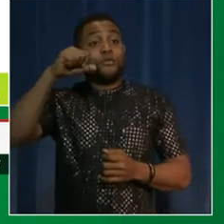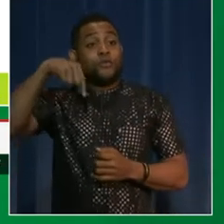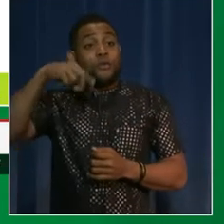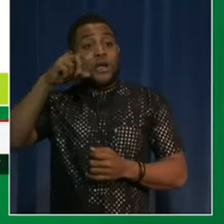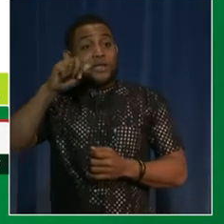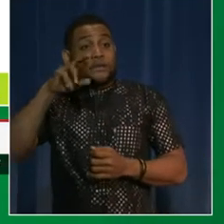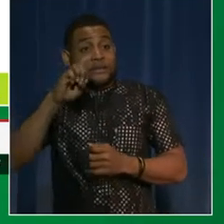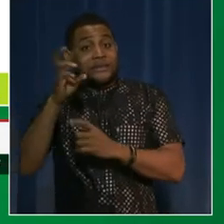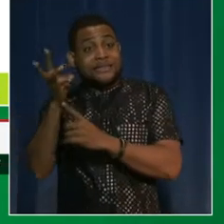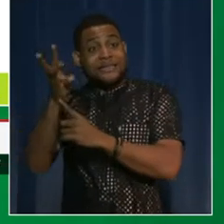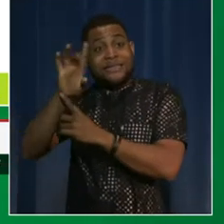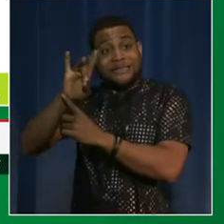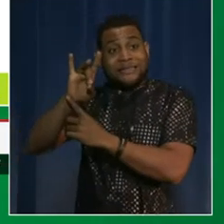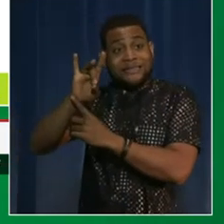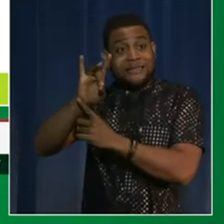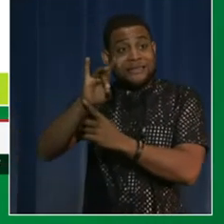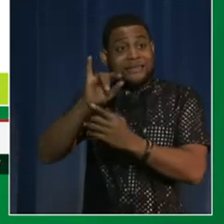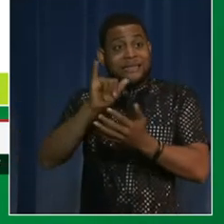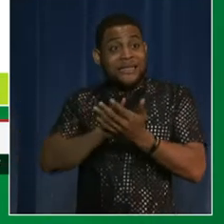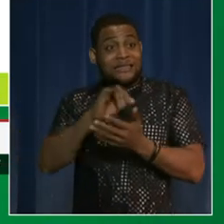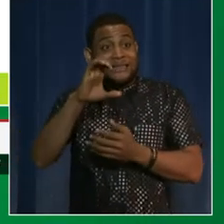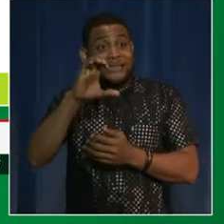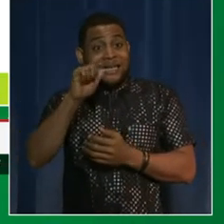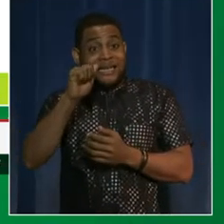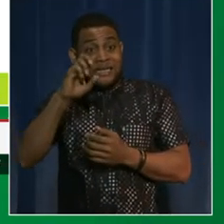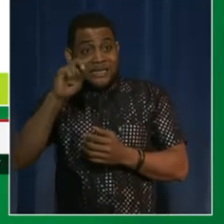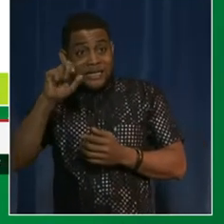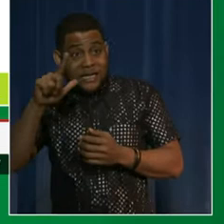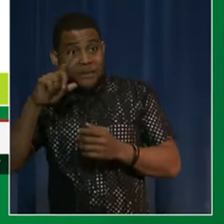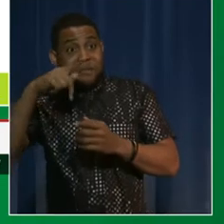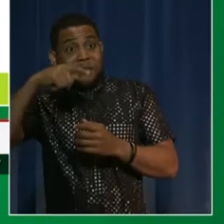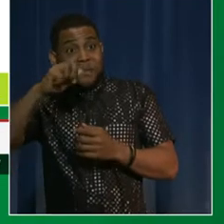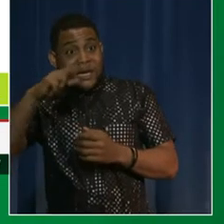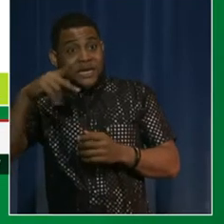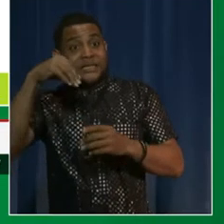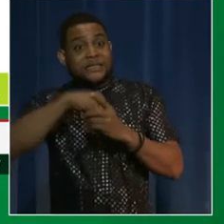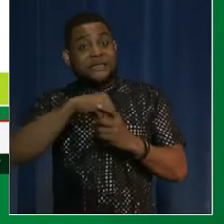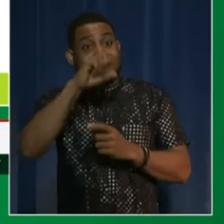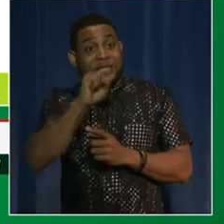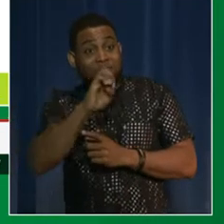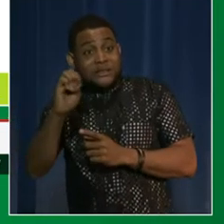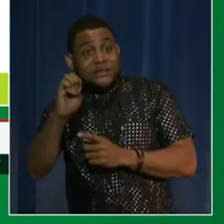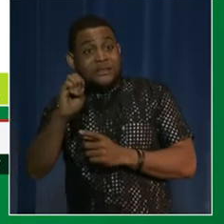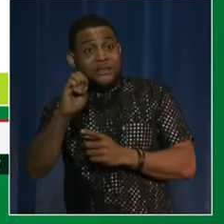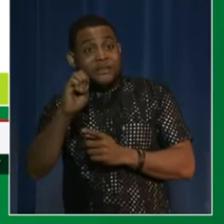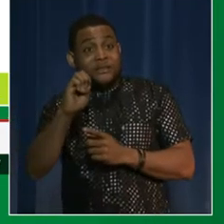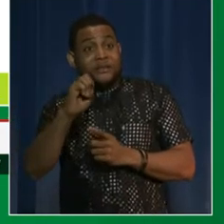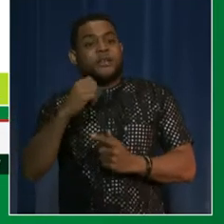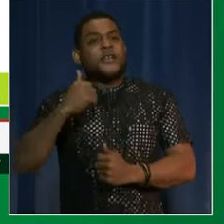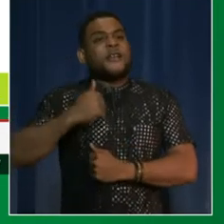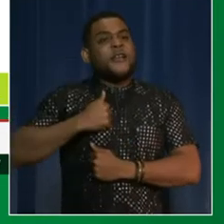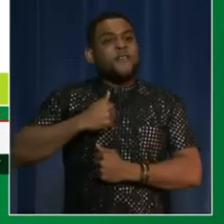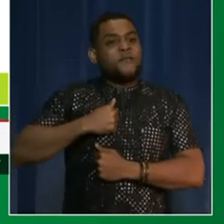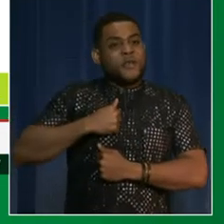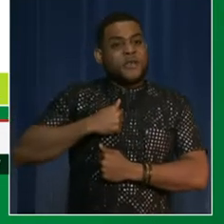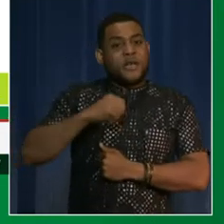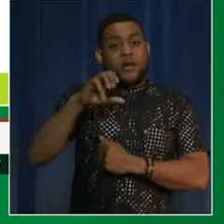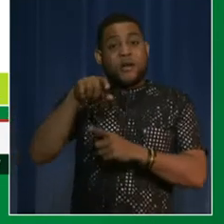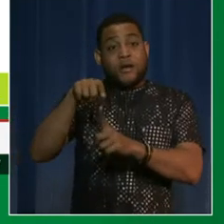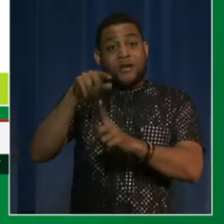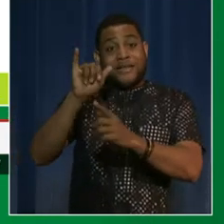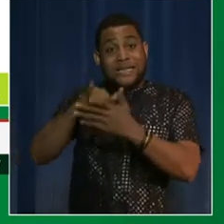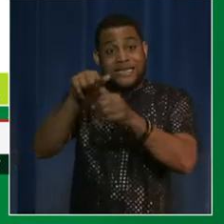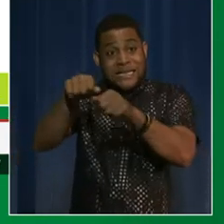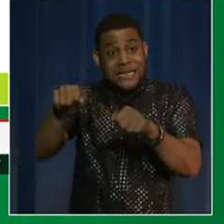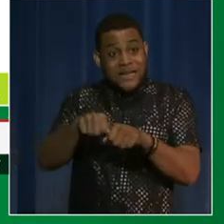Canal Park and Second Place and L Street in Southeast in the Navy Yard area. You might recall this is part of the former footprint of the